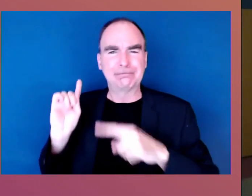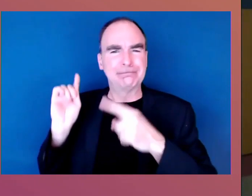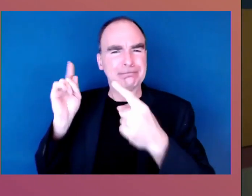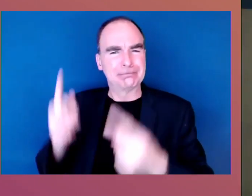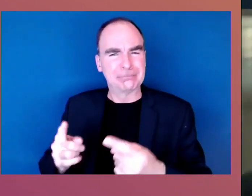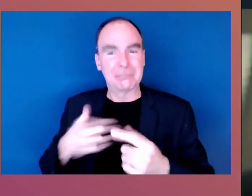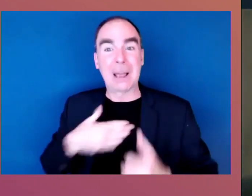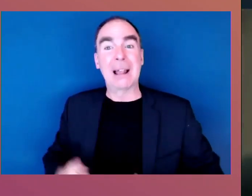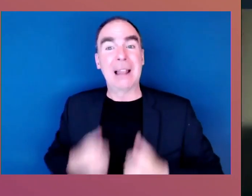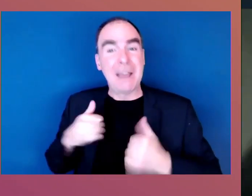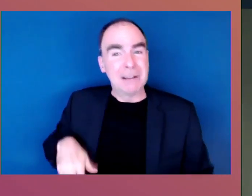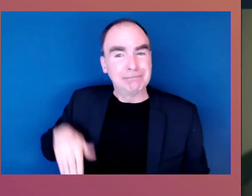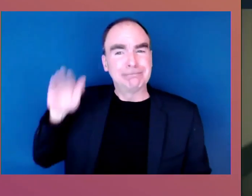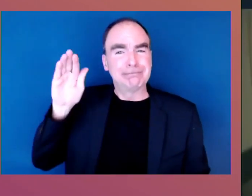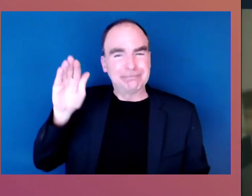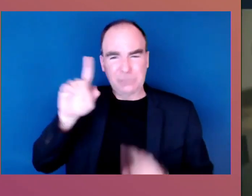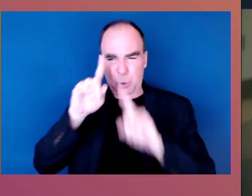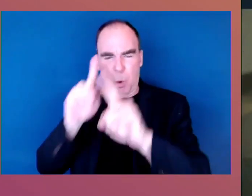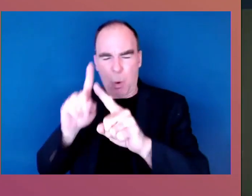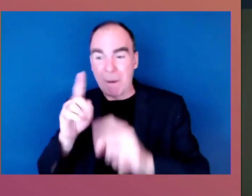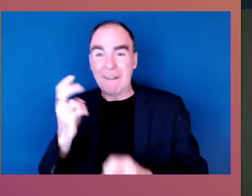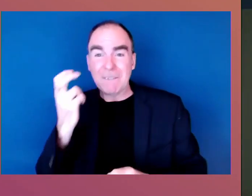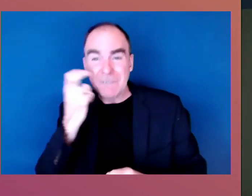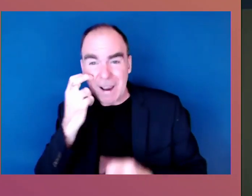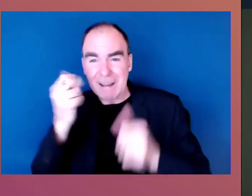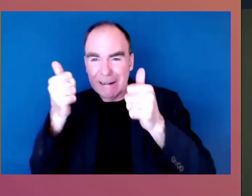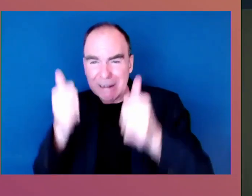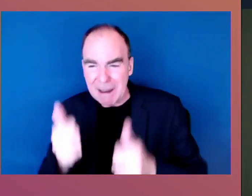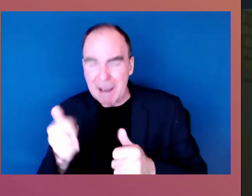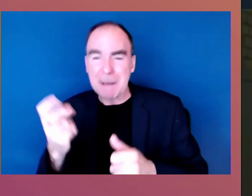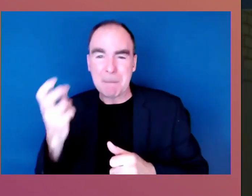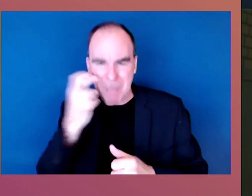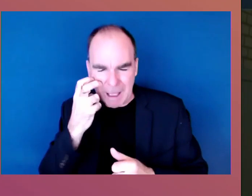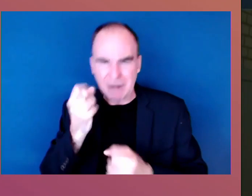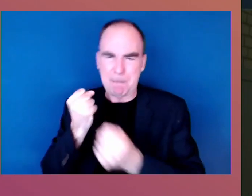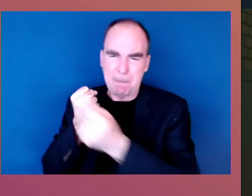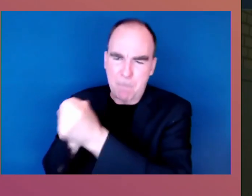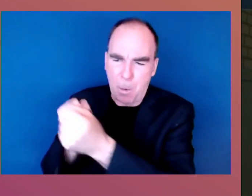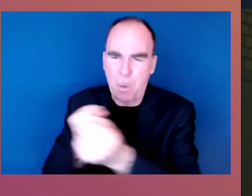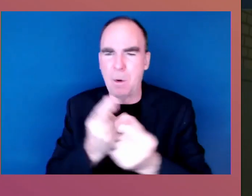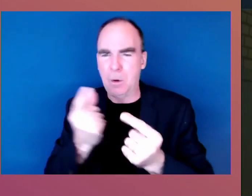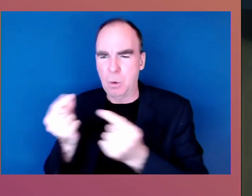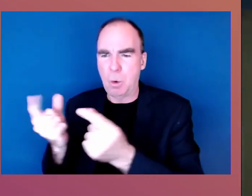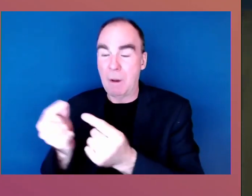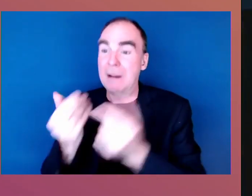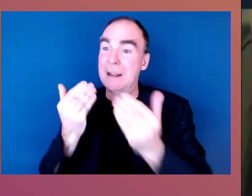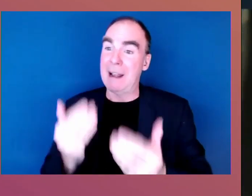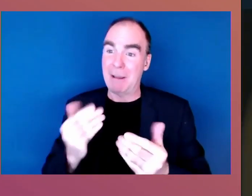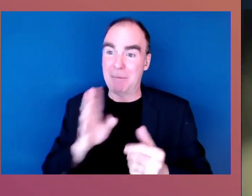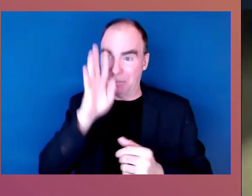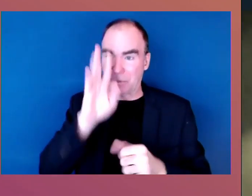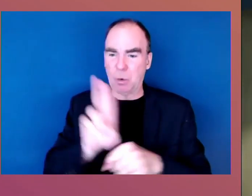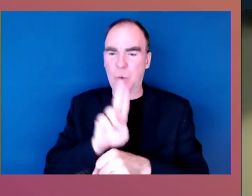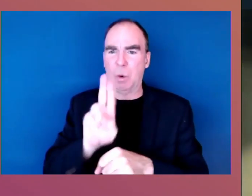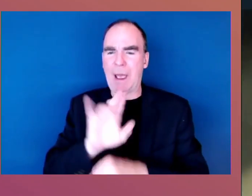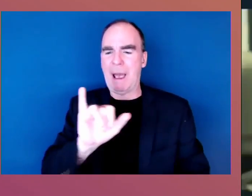impaired. Floor change to tile. We built an AI-powered guide that uses IBM Watson. The library